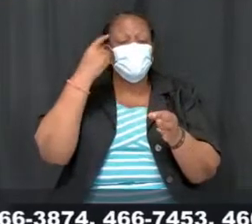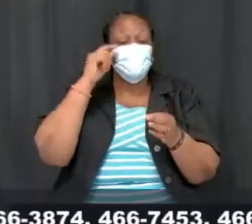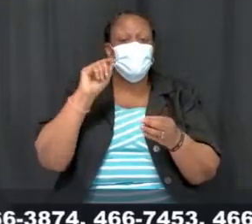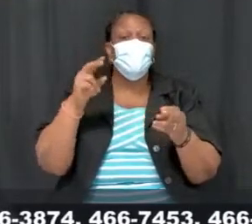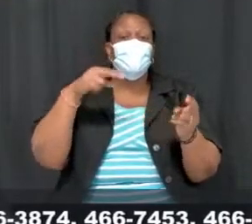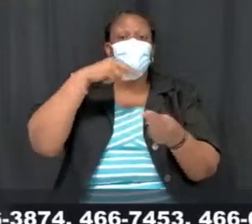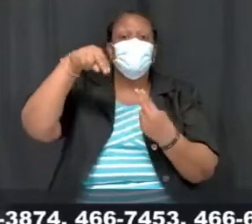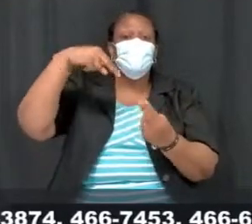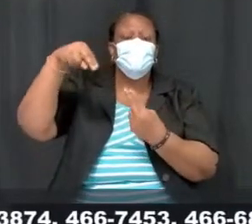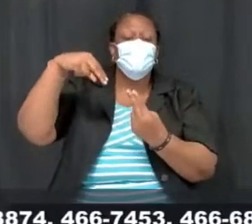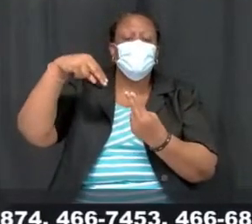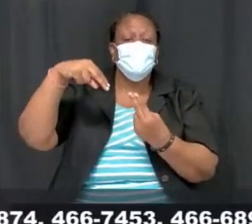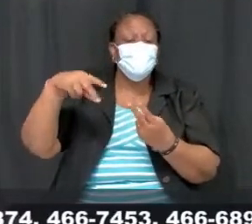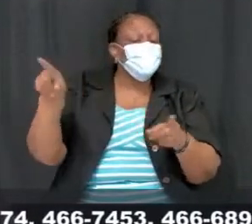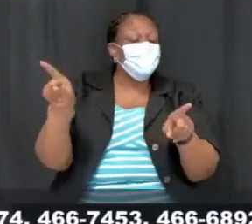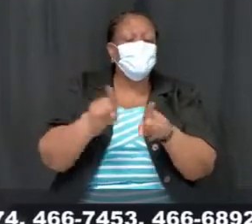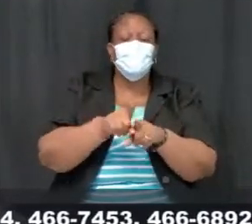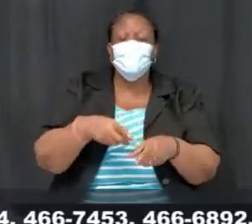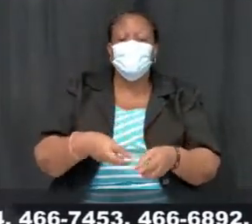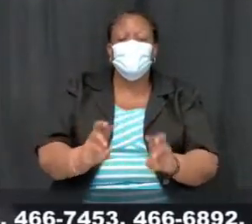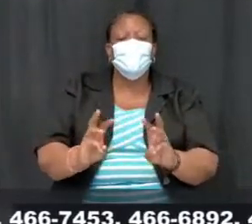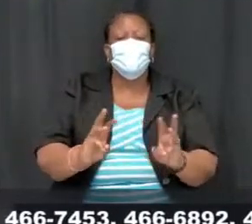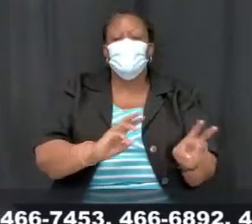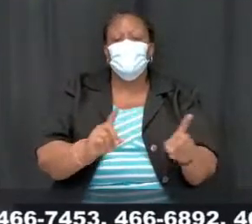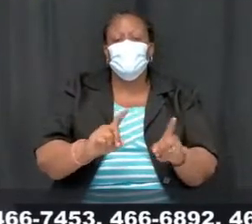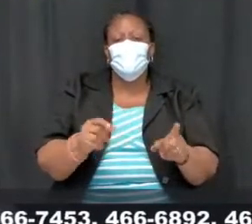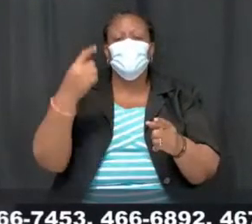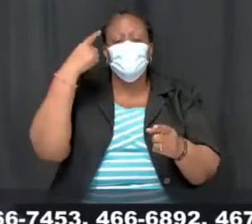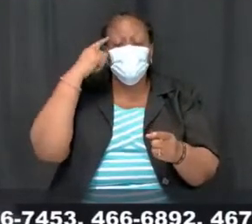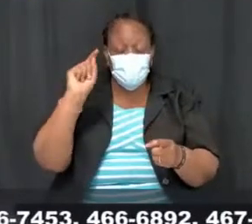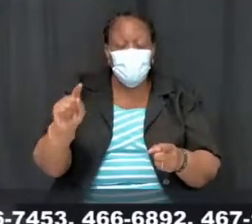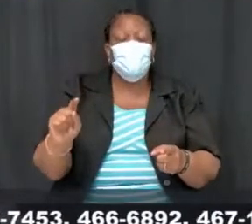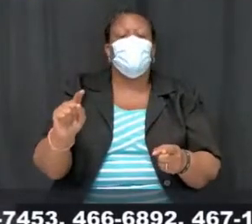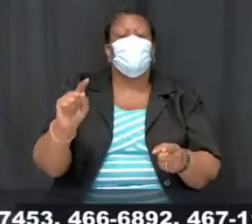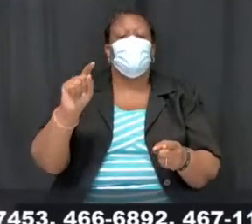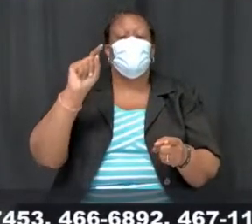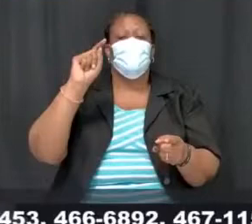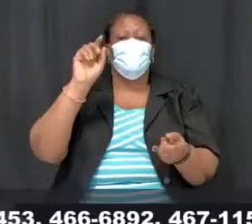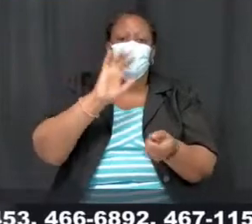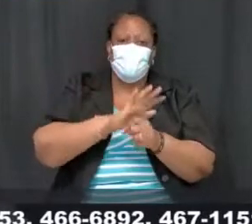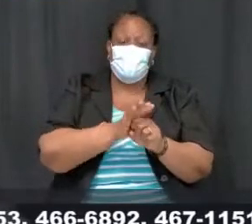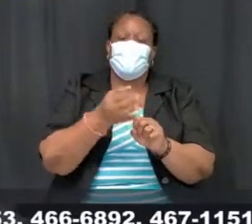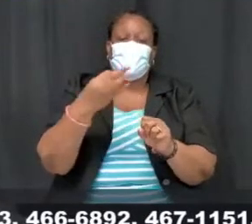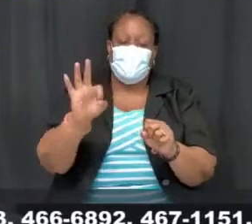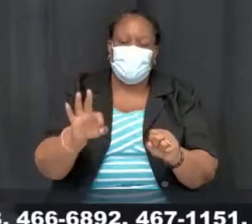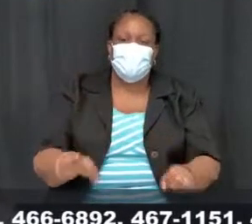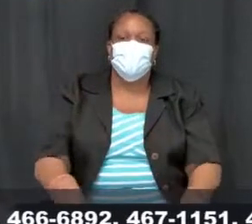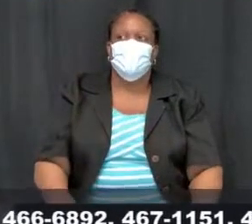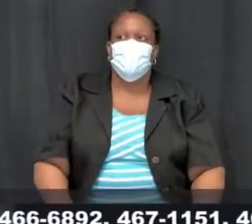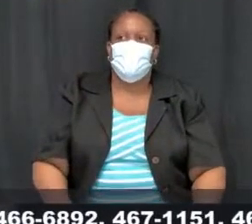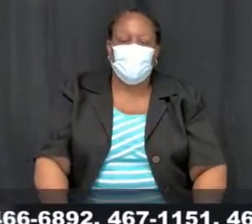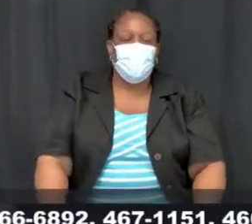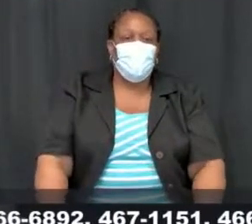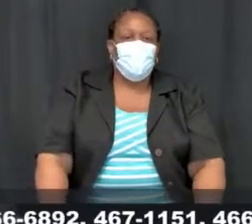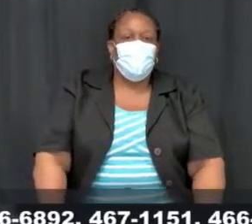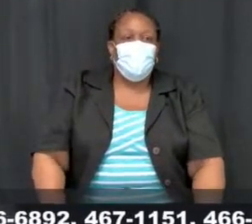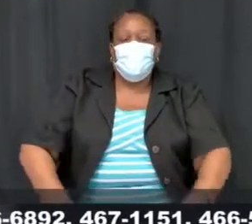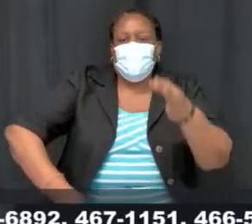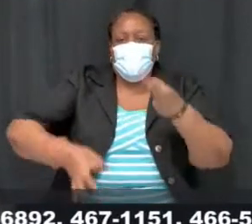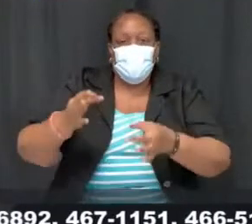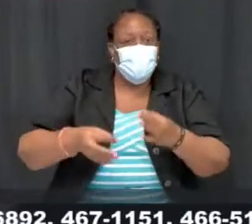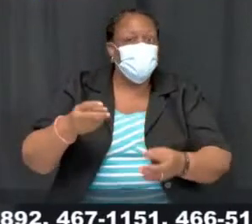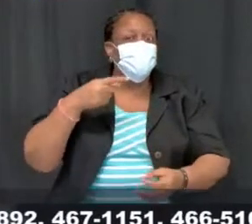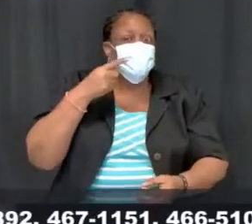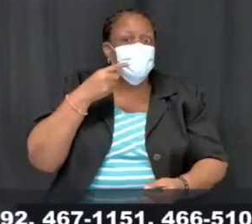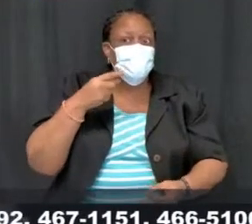come here tomorrow and said that there was a hurricane going to be bearing down on us, every single citizen will be closing up their house,